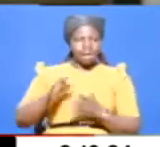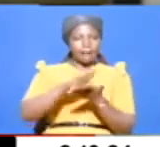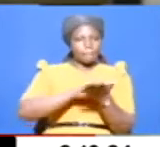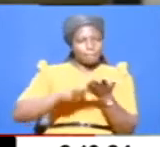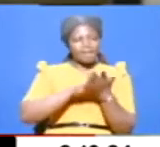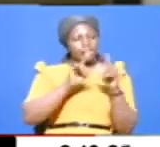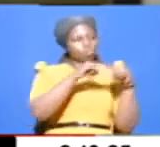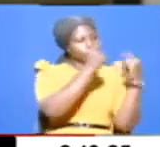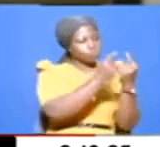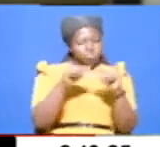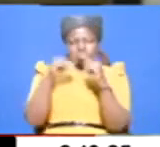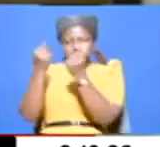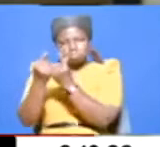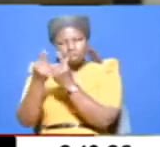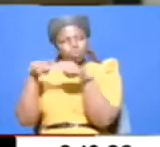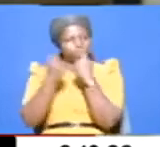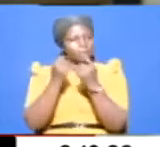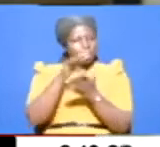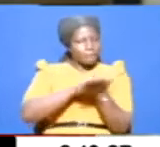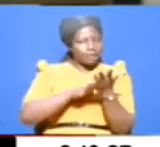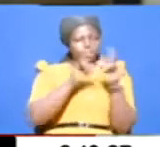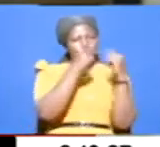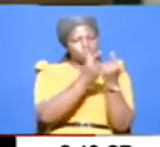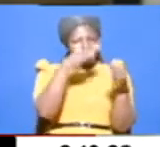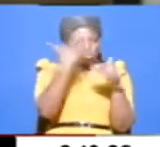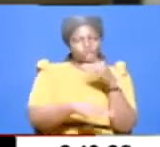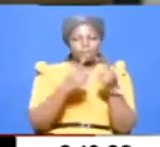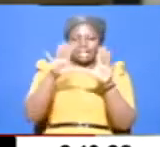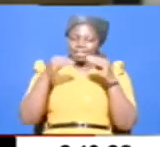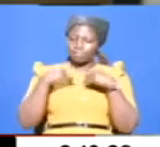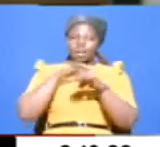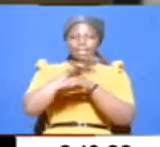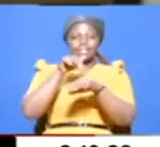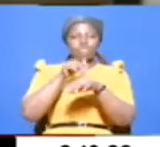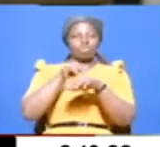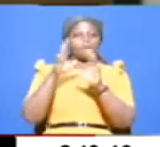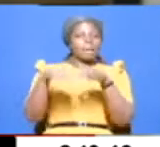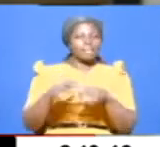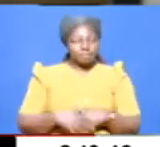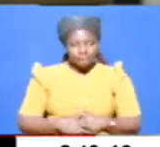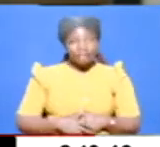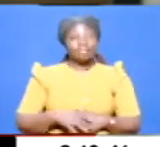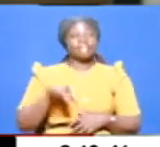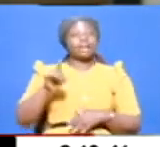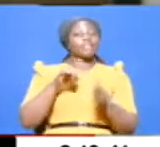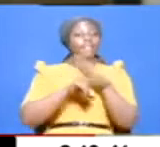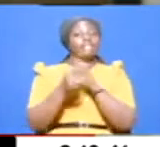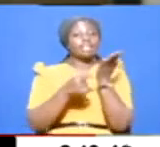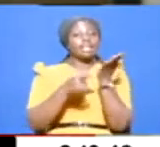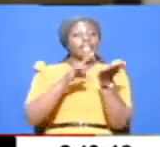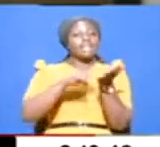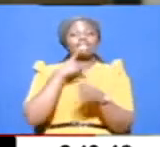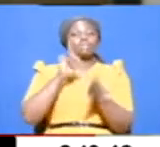political parties with a national outlook. Ruto, who was in Taita Taveta, said Kenyans should elect leaders with